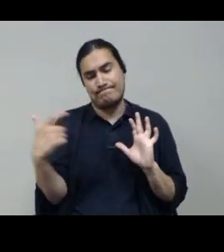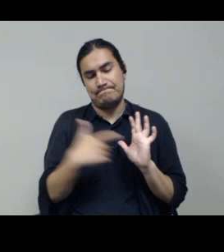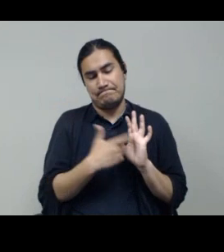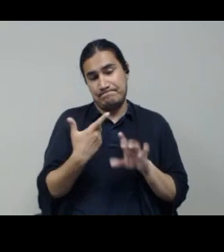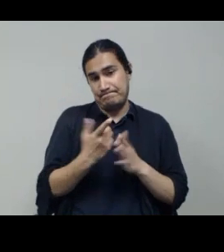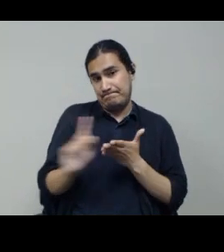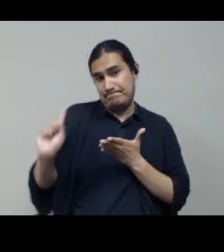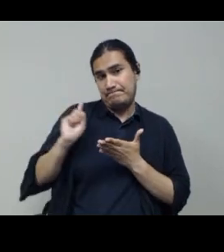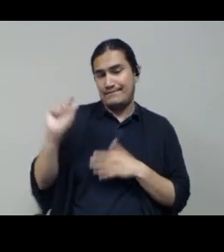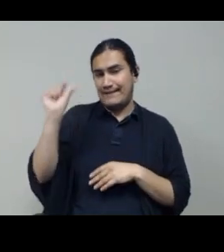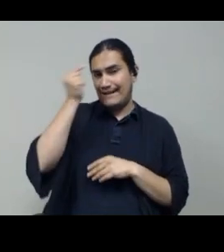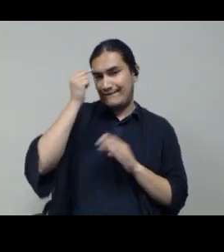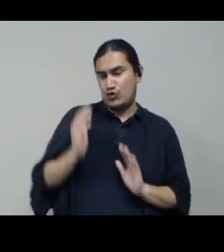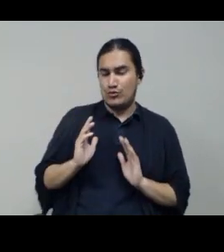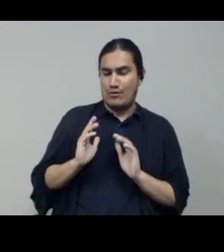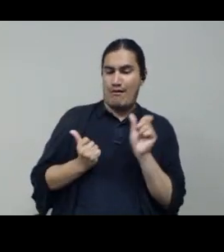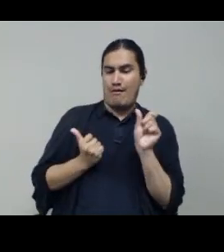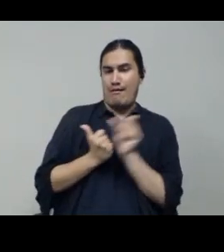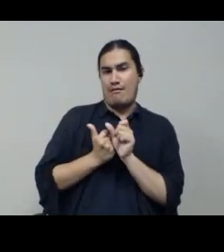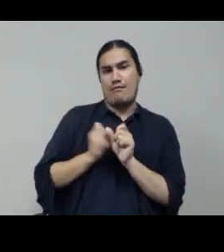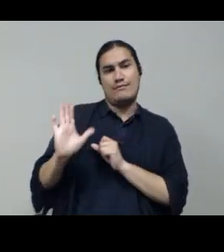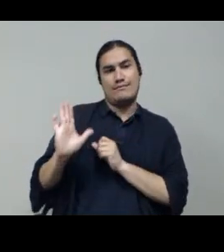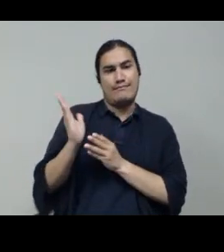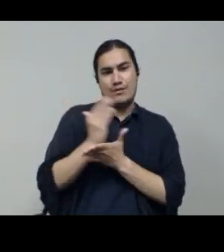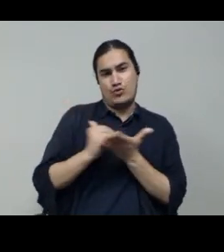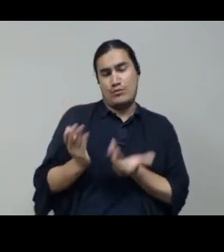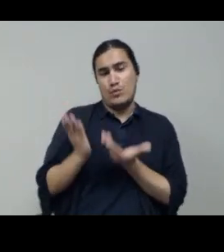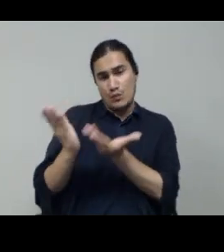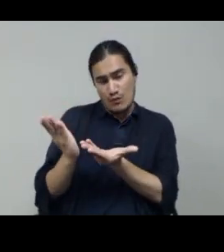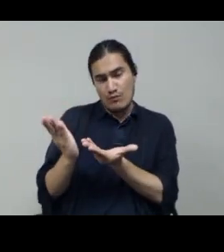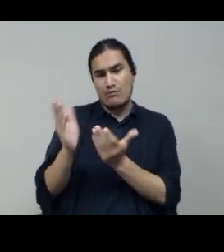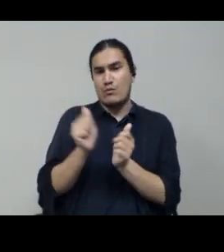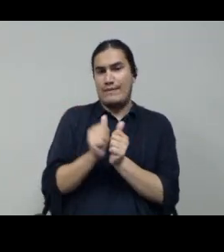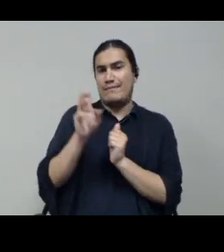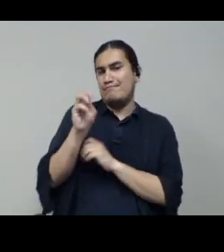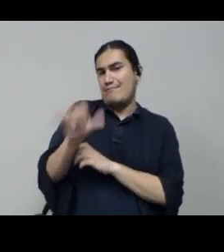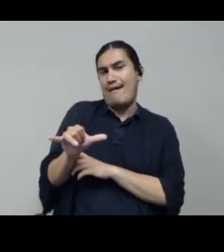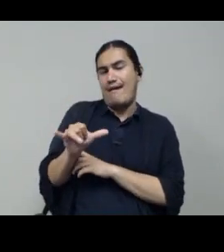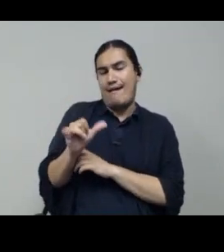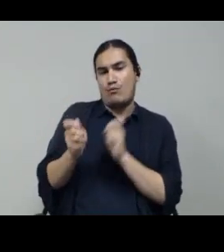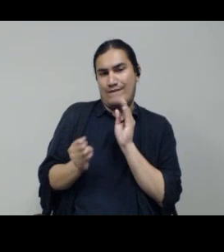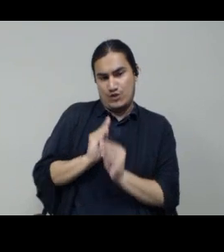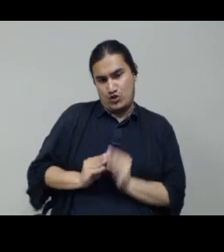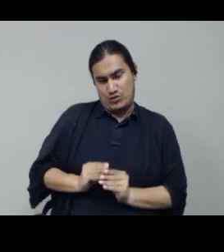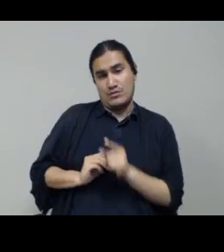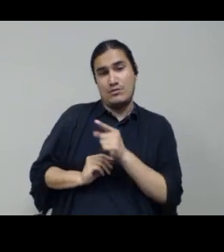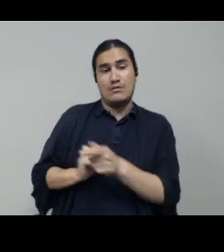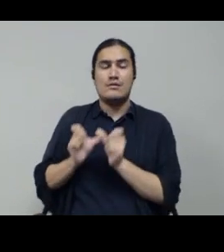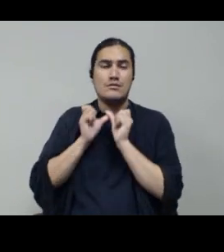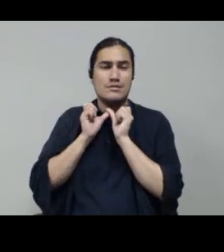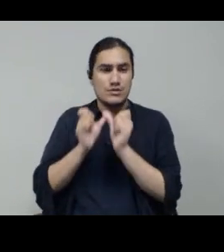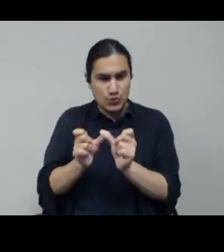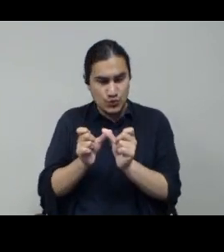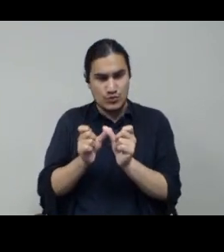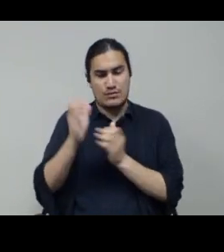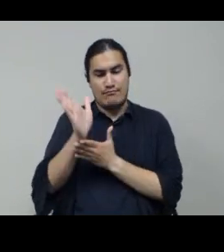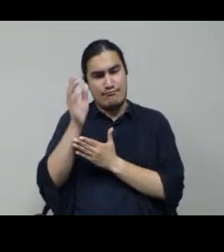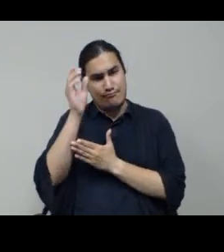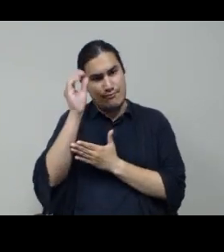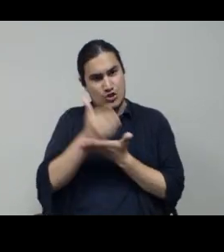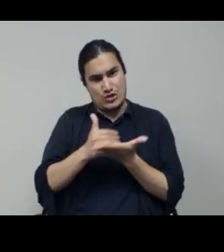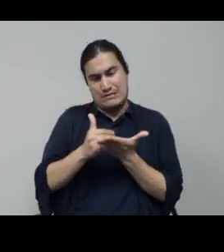the governor updated his January budget proposal with the May revision. The May revision continues the governor's budget commitment to